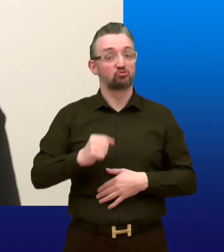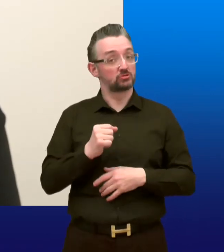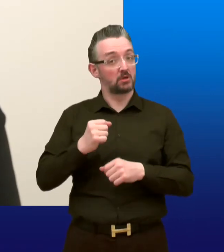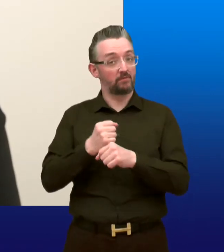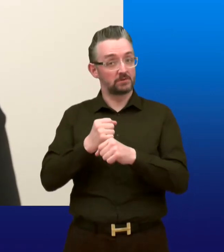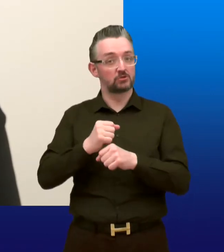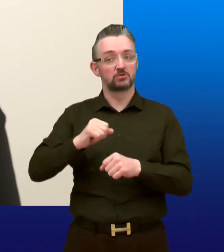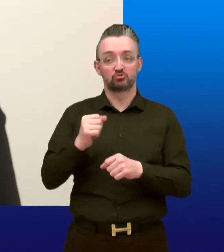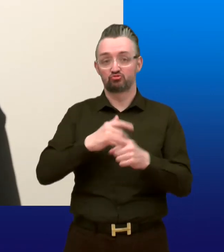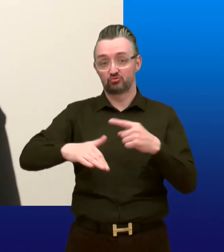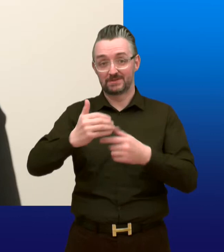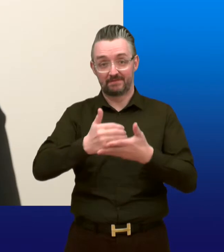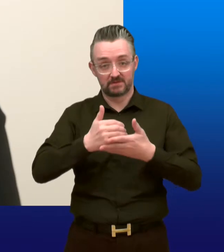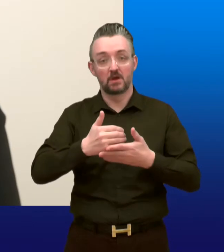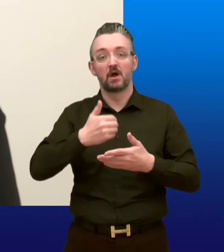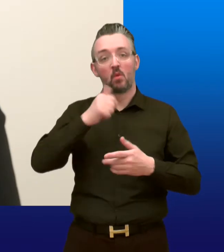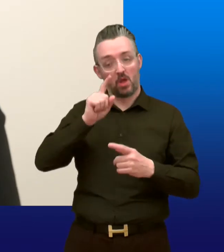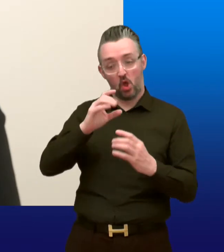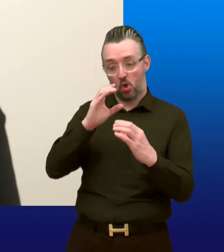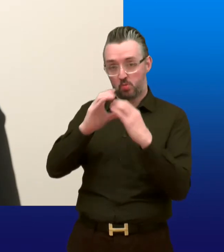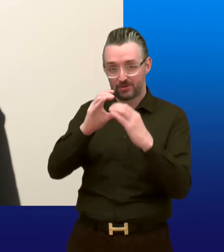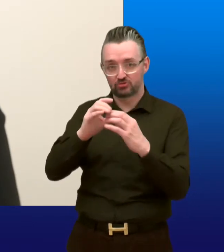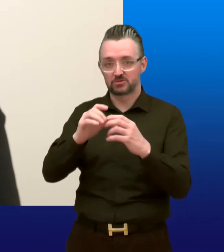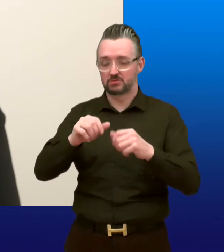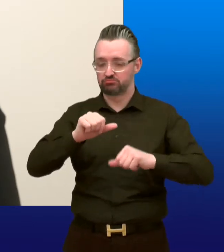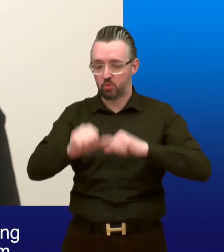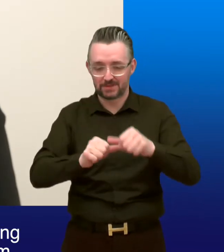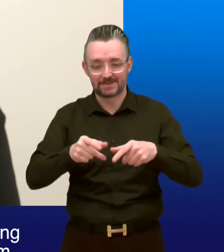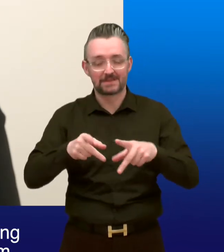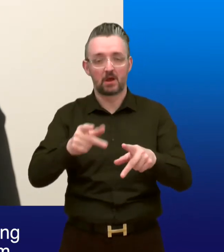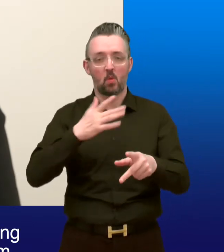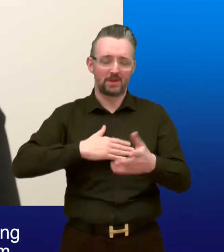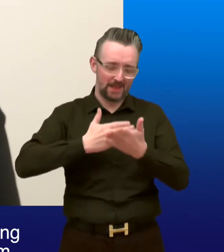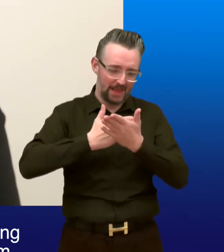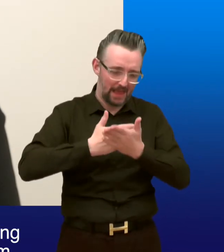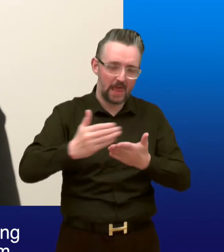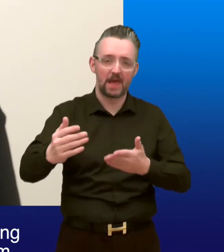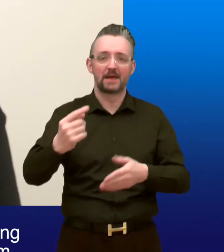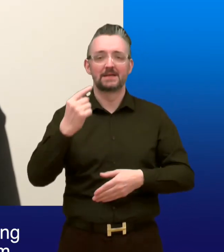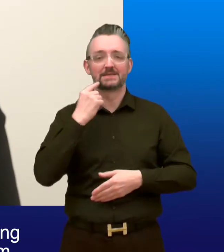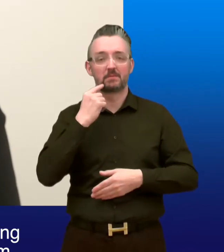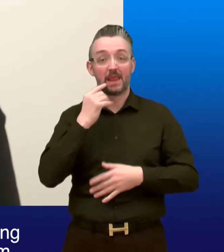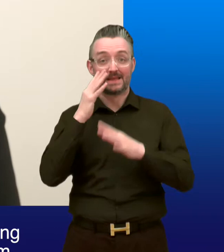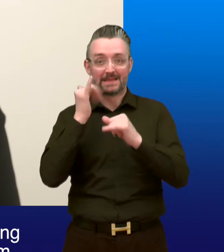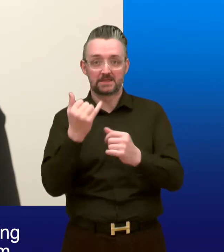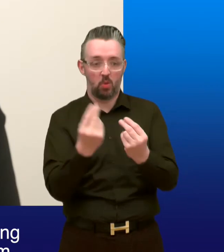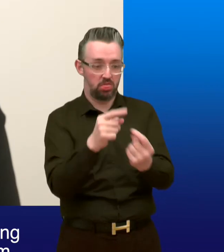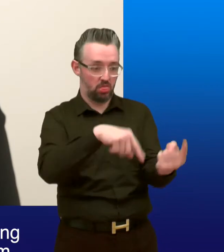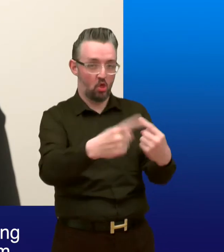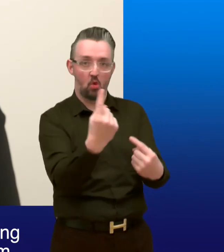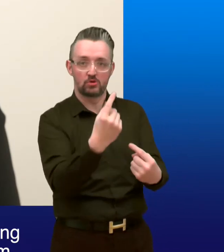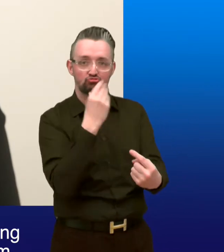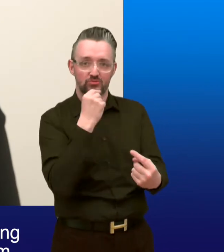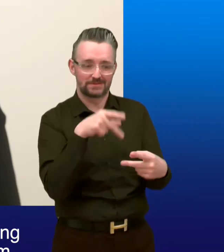will. 9. Make communications, processes and systems as simple and clear as possible by testing them with the people